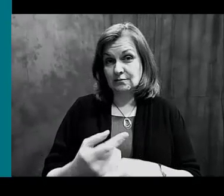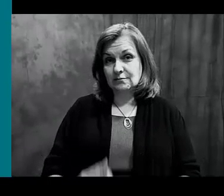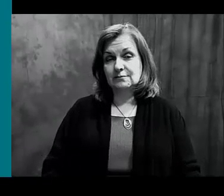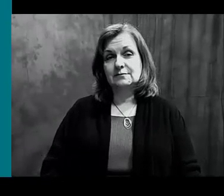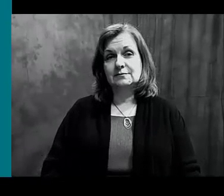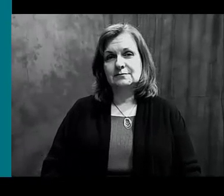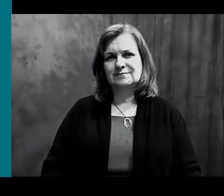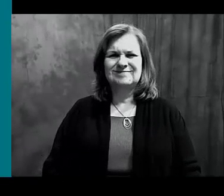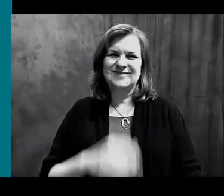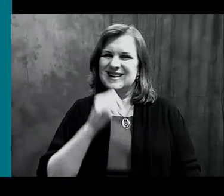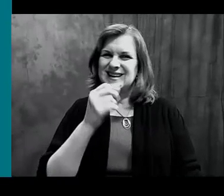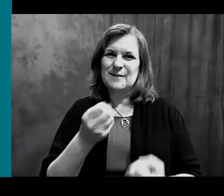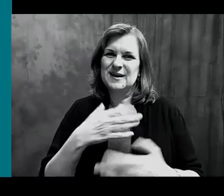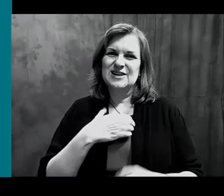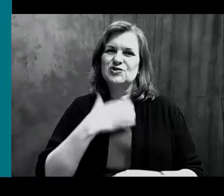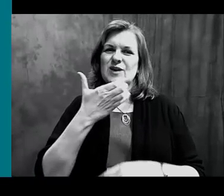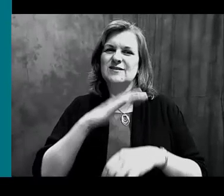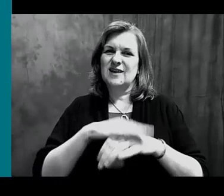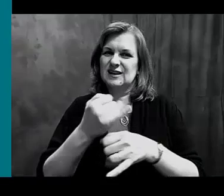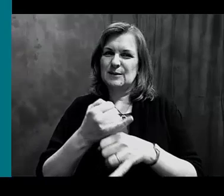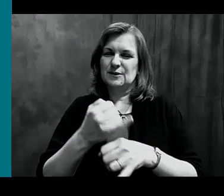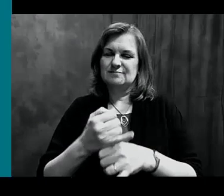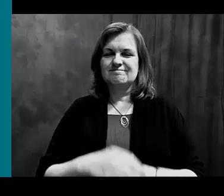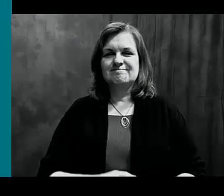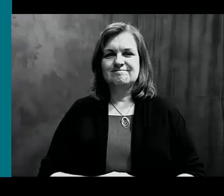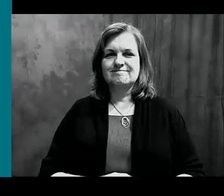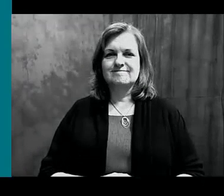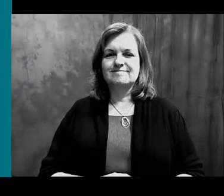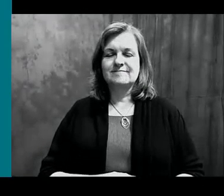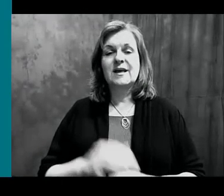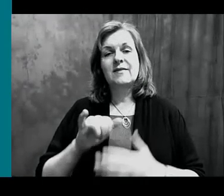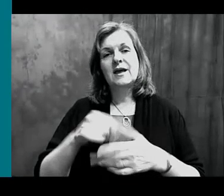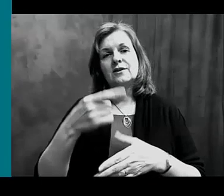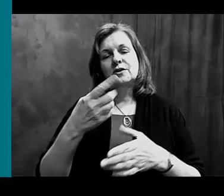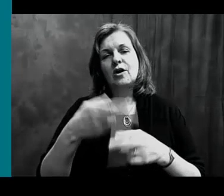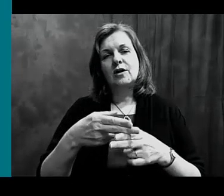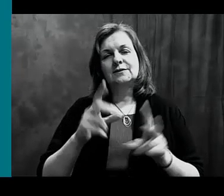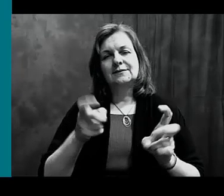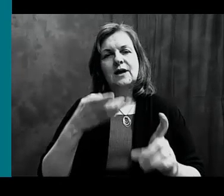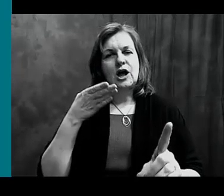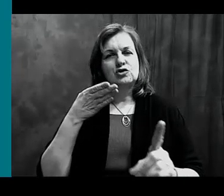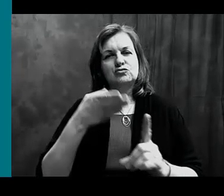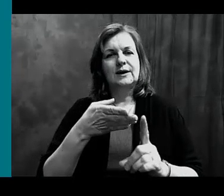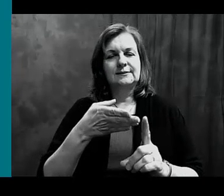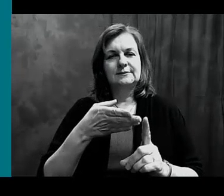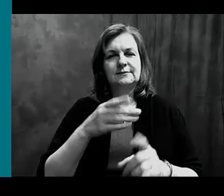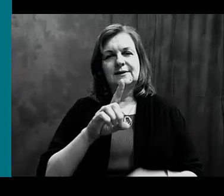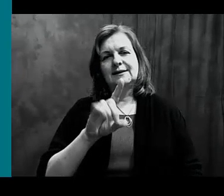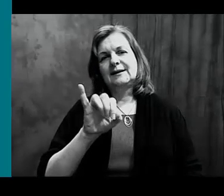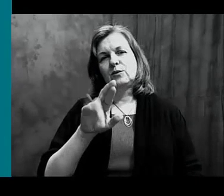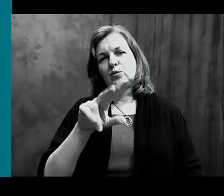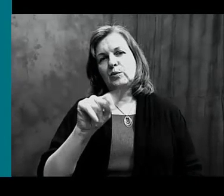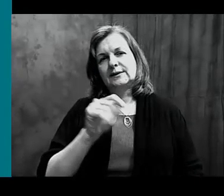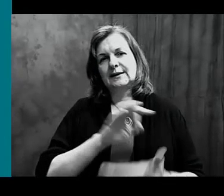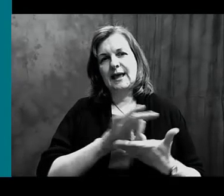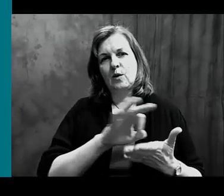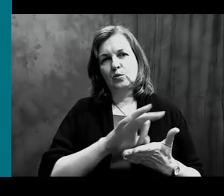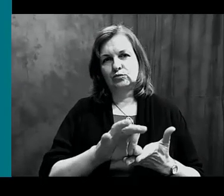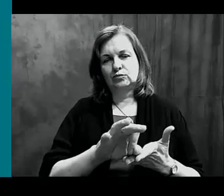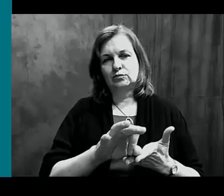thing for you to do, right? There aren't many of them. So that would be something we refer to as a direct